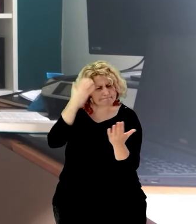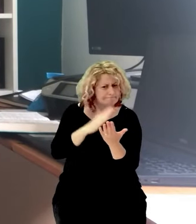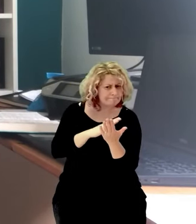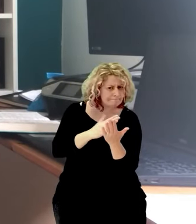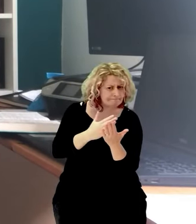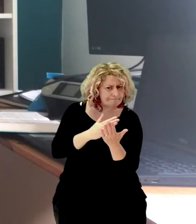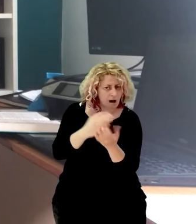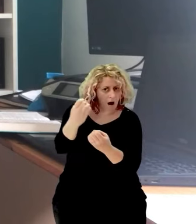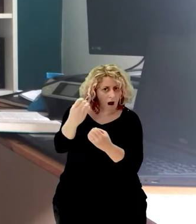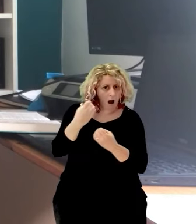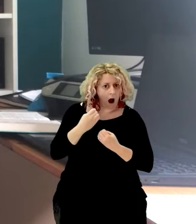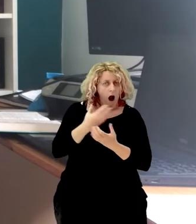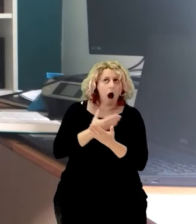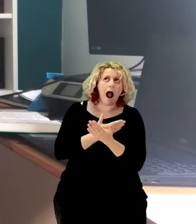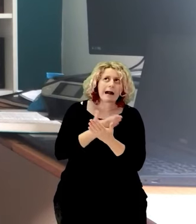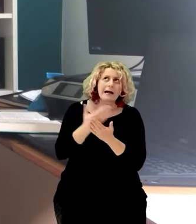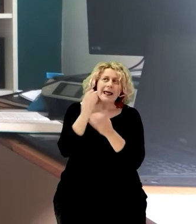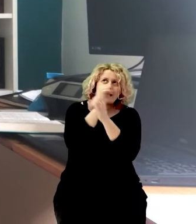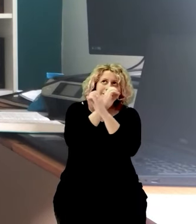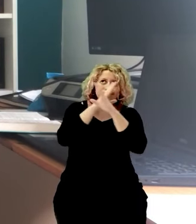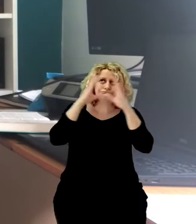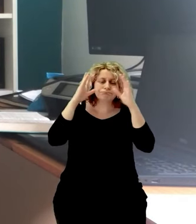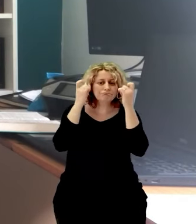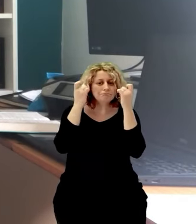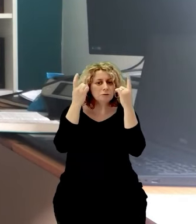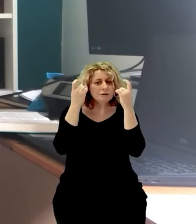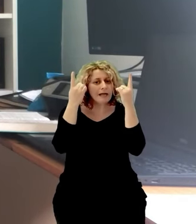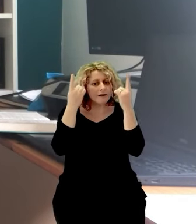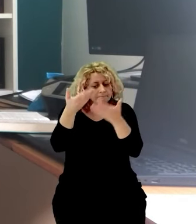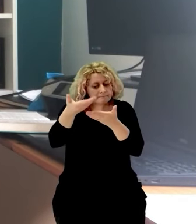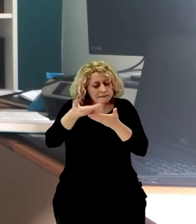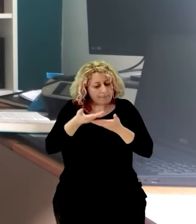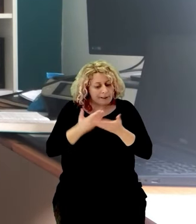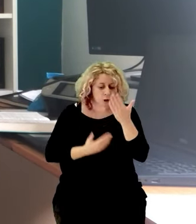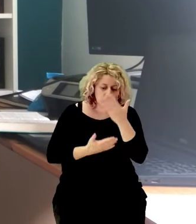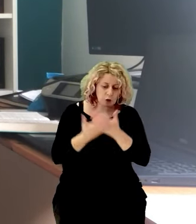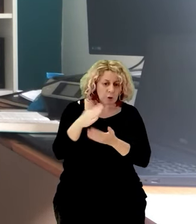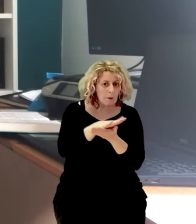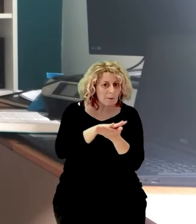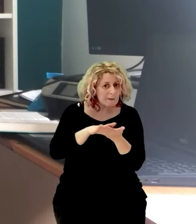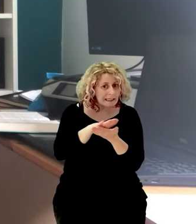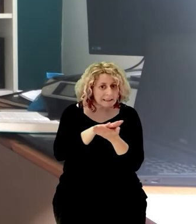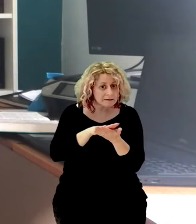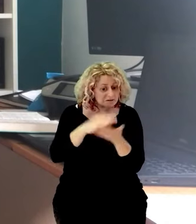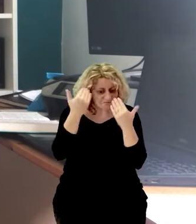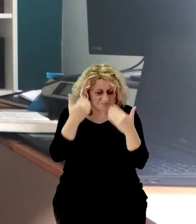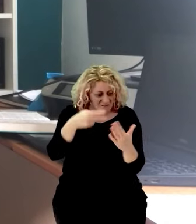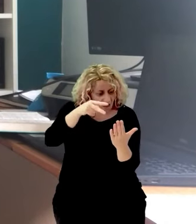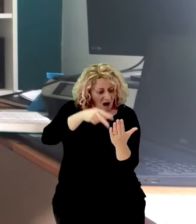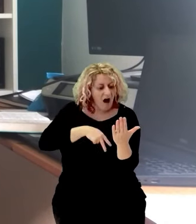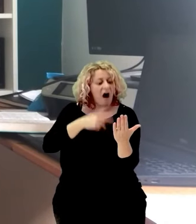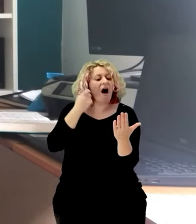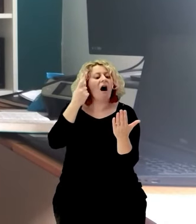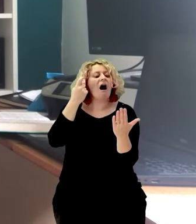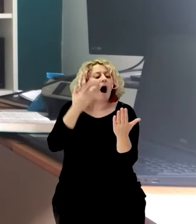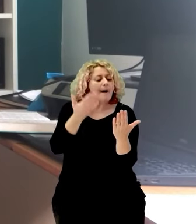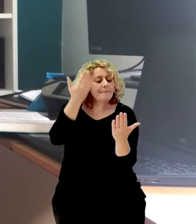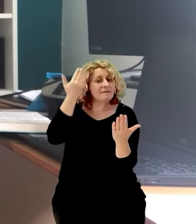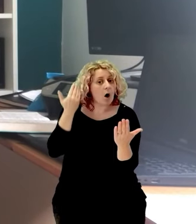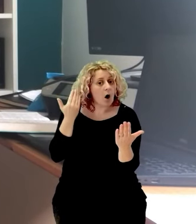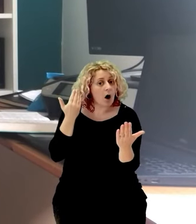before, showed me new meanings in other parts of the book of Hebrews that I hadn't seen before as well. But also a really heartwarming